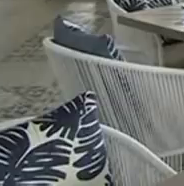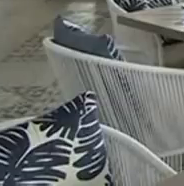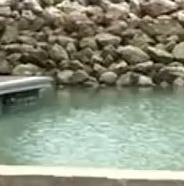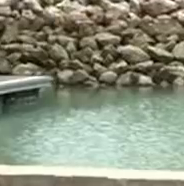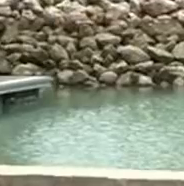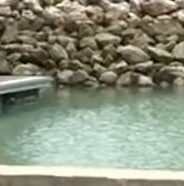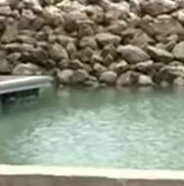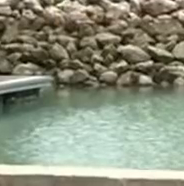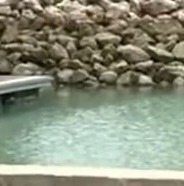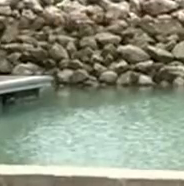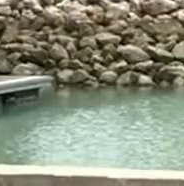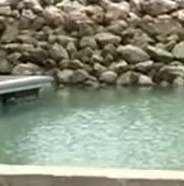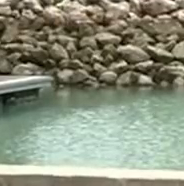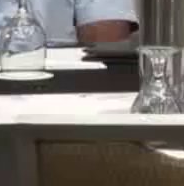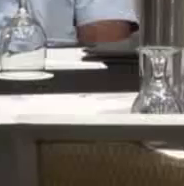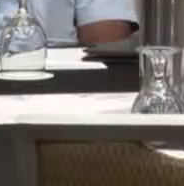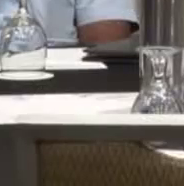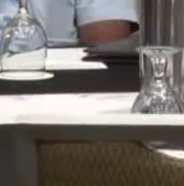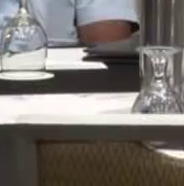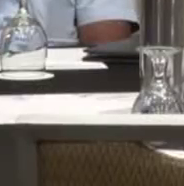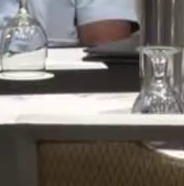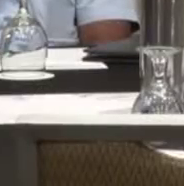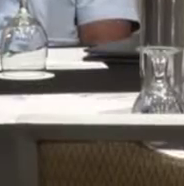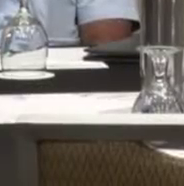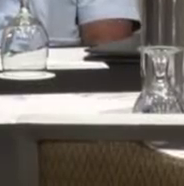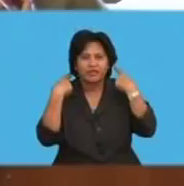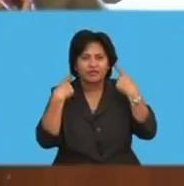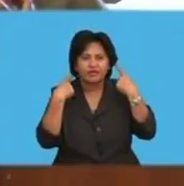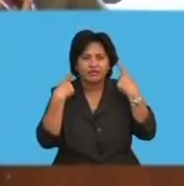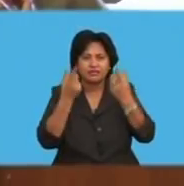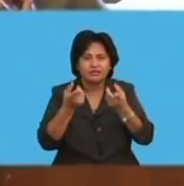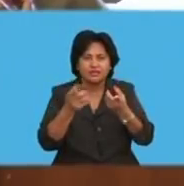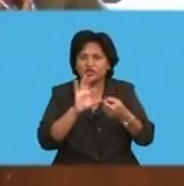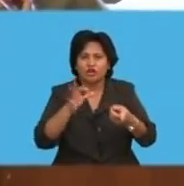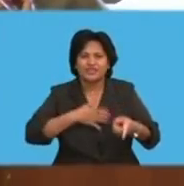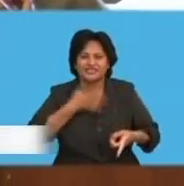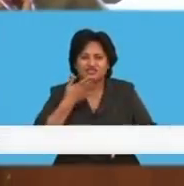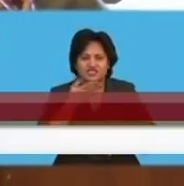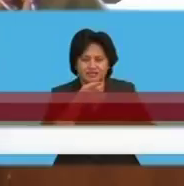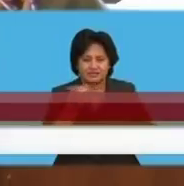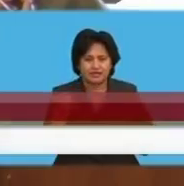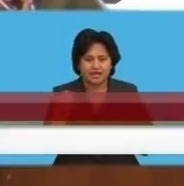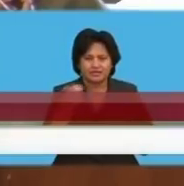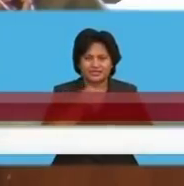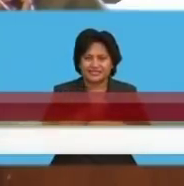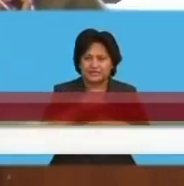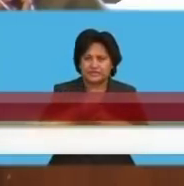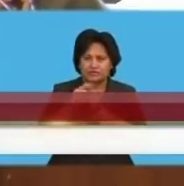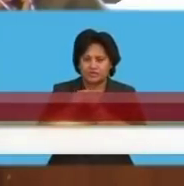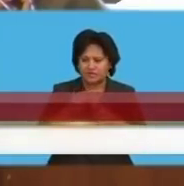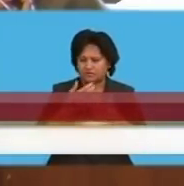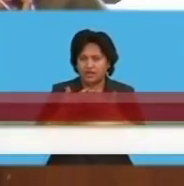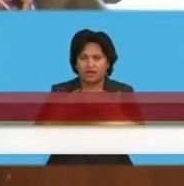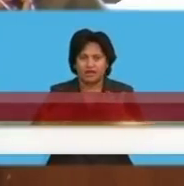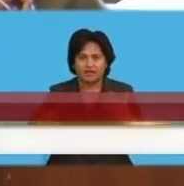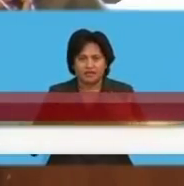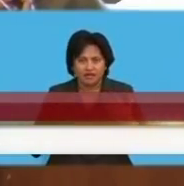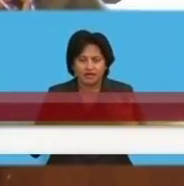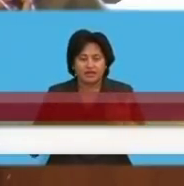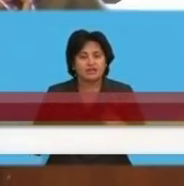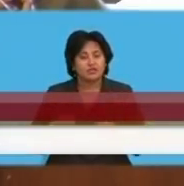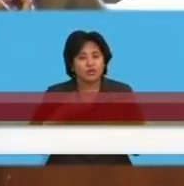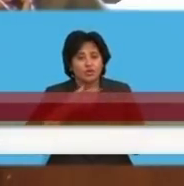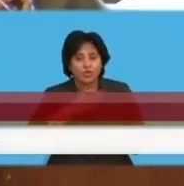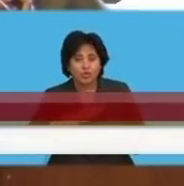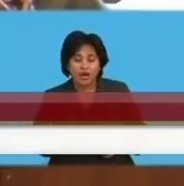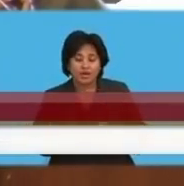Kavoka questioned if this included the interest of local investors. Will the review factor in those areas that need